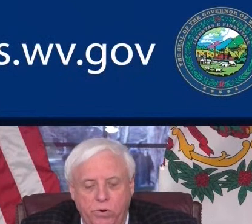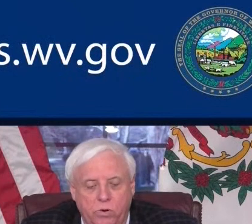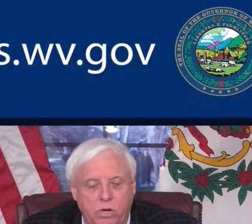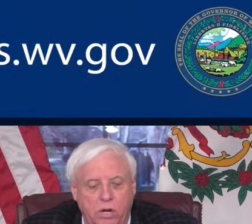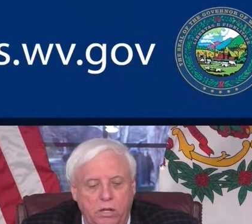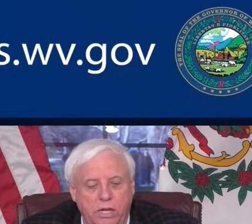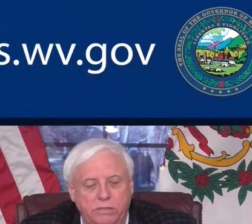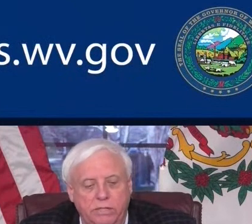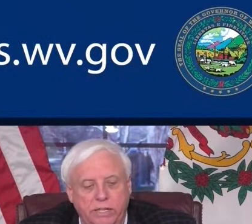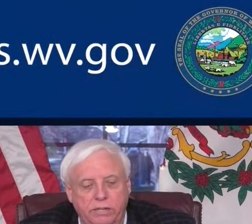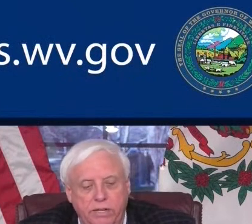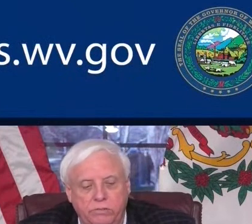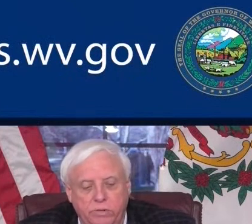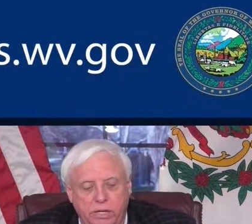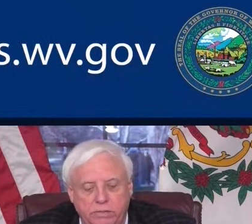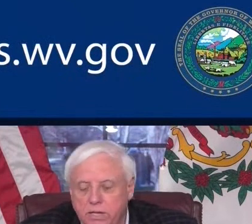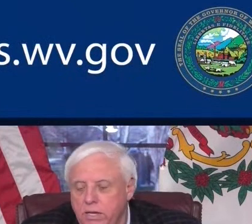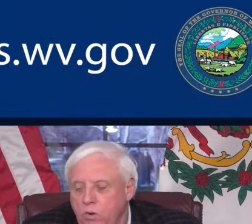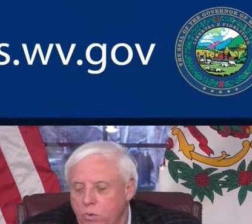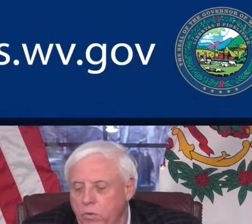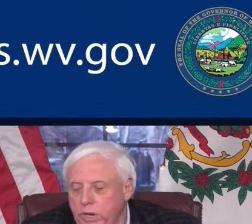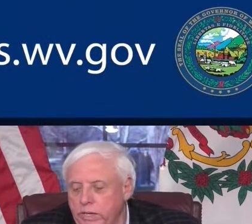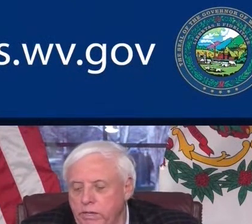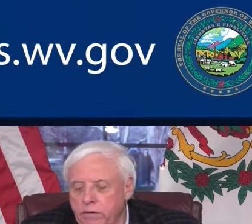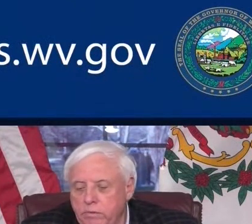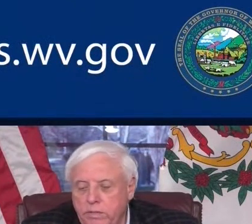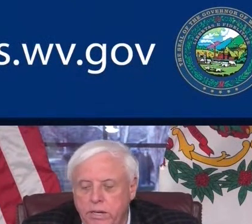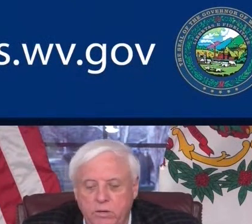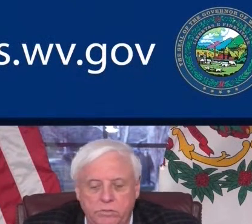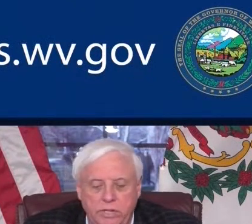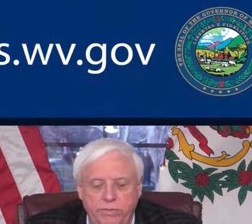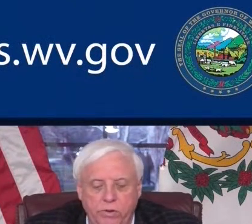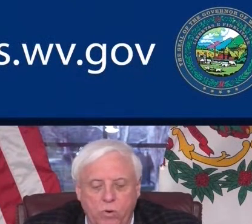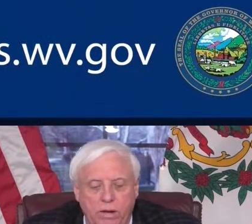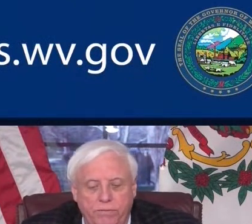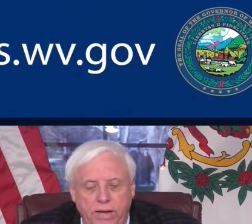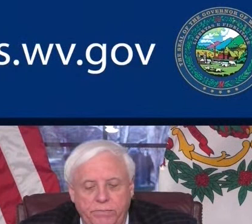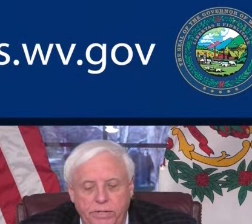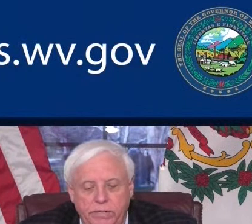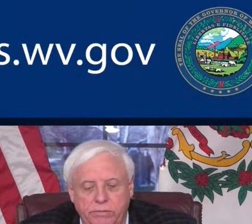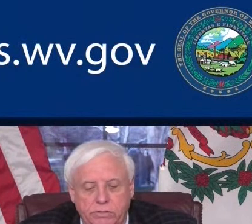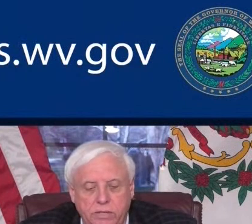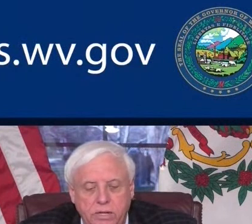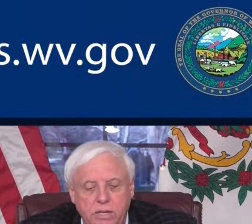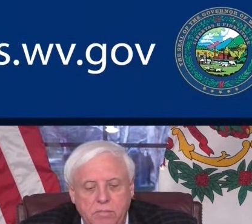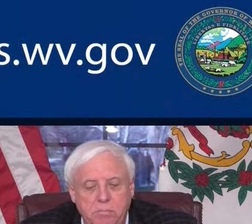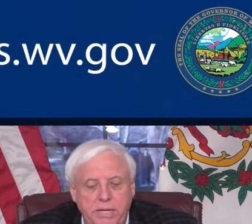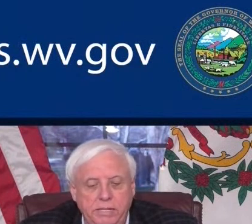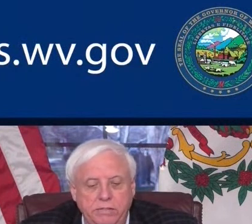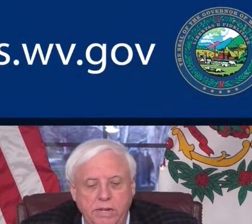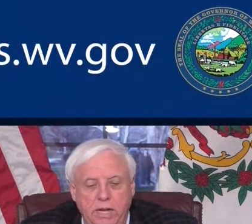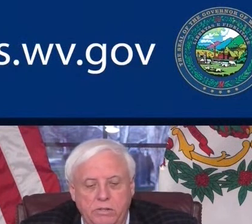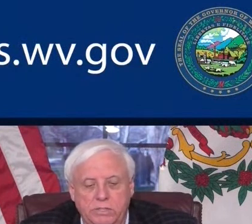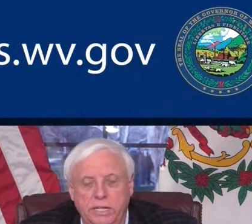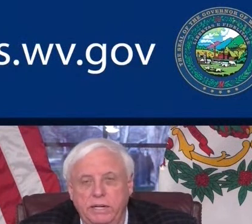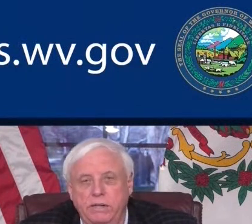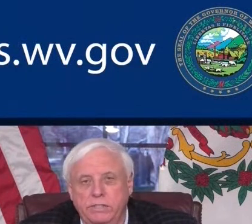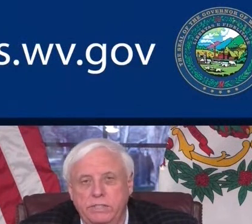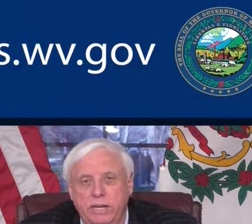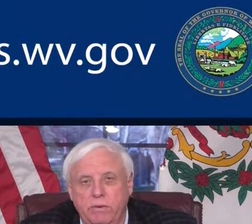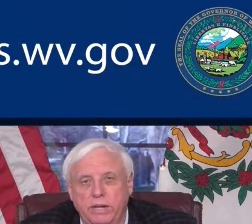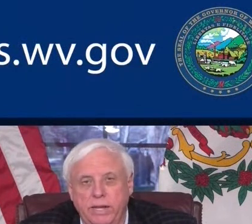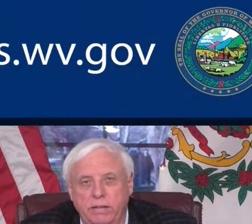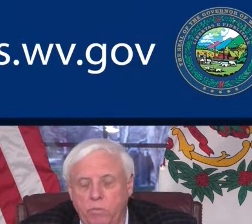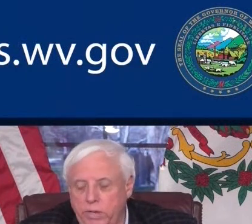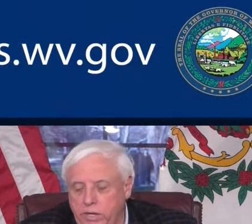if you'll call us and get in touch with us, where we can, see if you qualify for this. There's millions of dollars sitting here in the